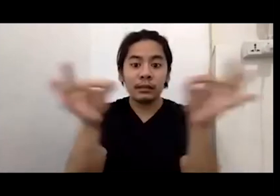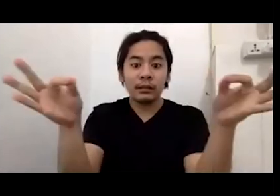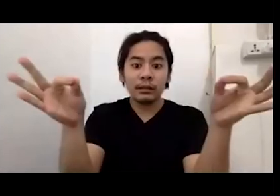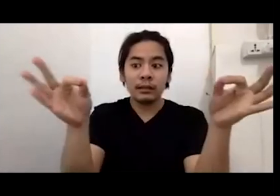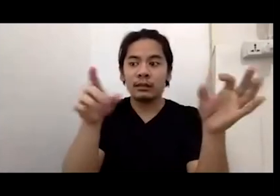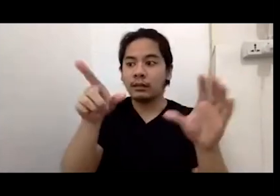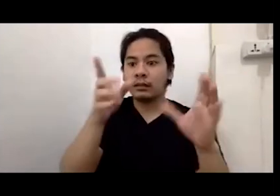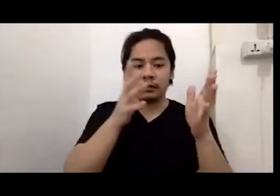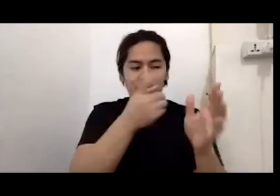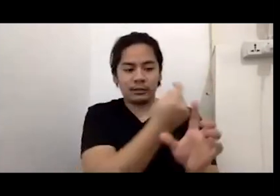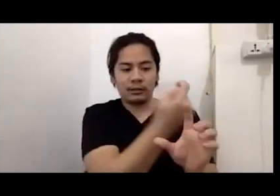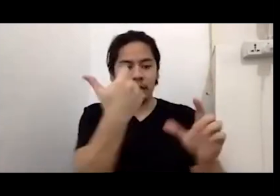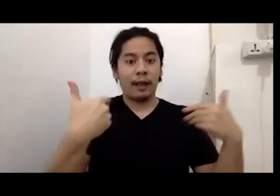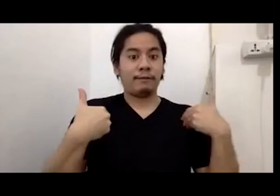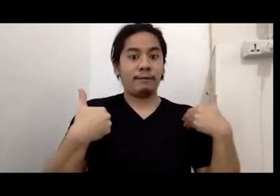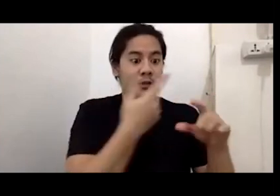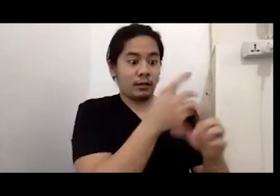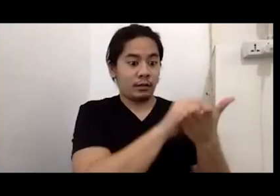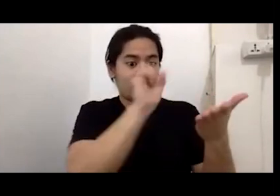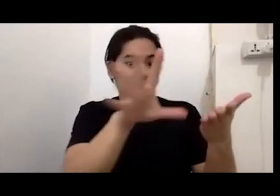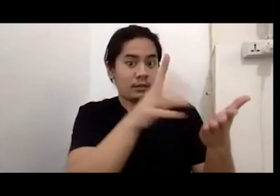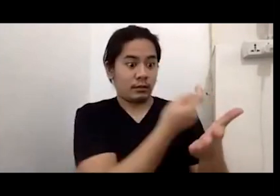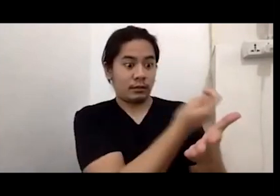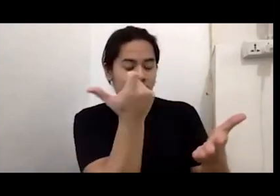So, Dr. Woody,